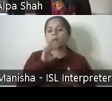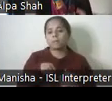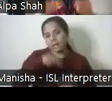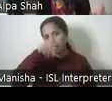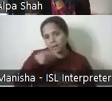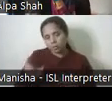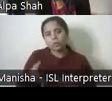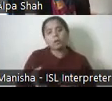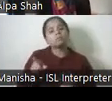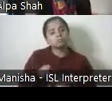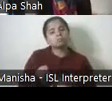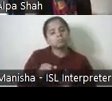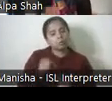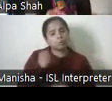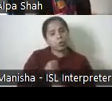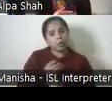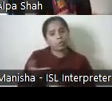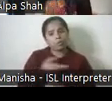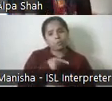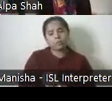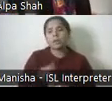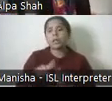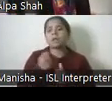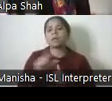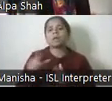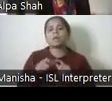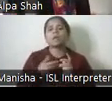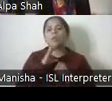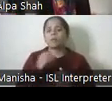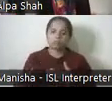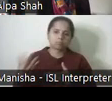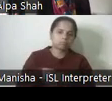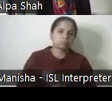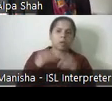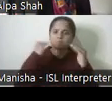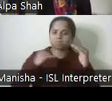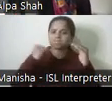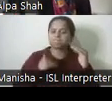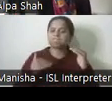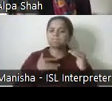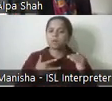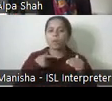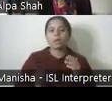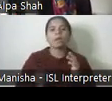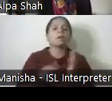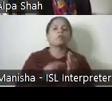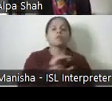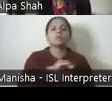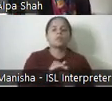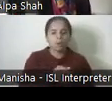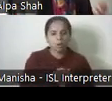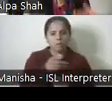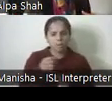state, egalitarian societies have been brought into the prevailing forces of hierarchy, so that reservations have become the